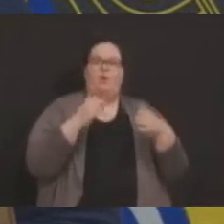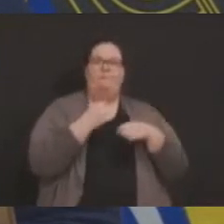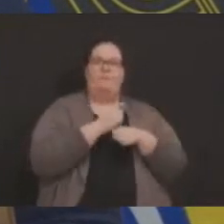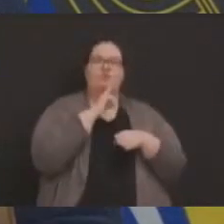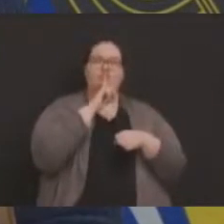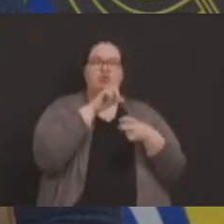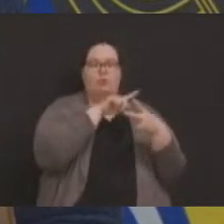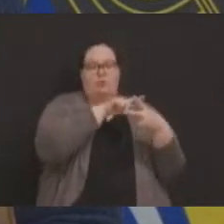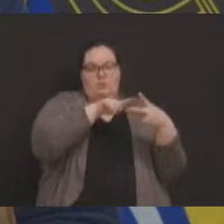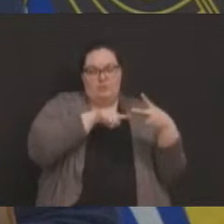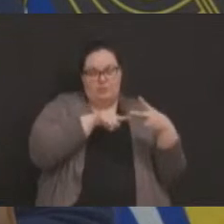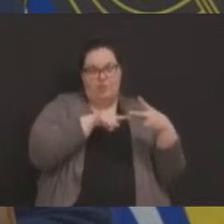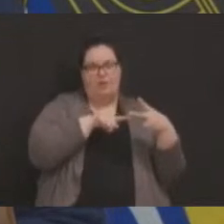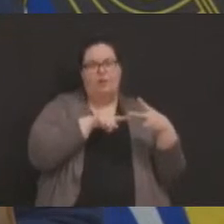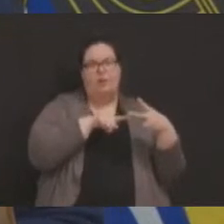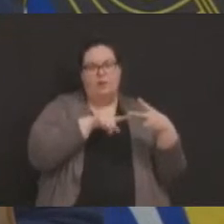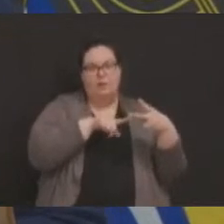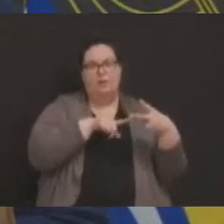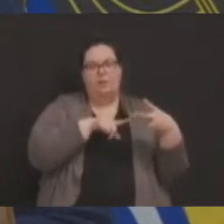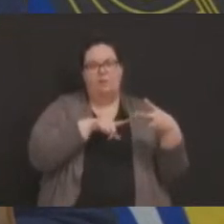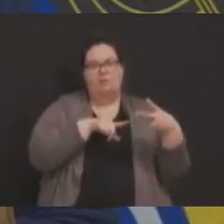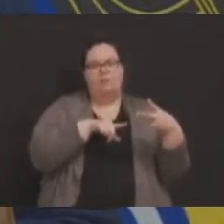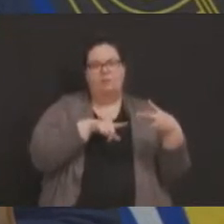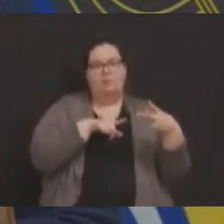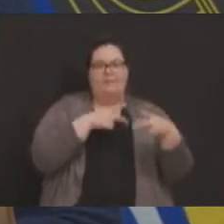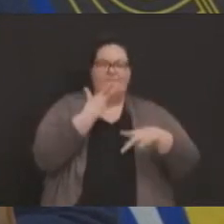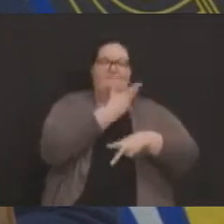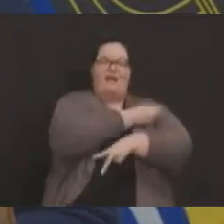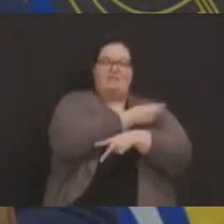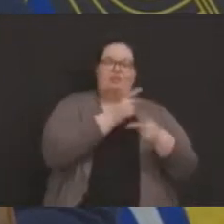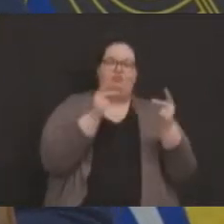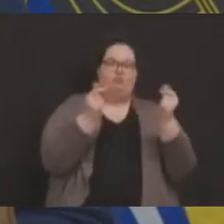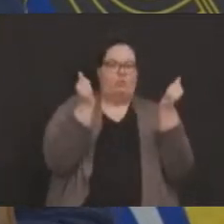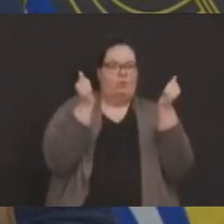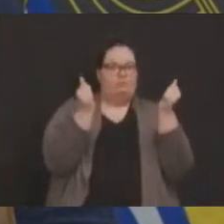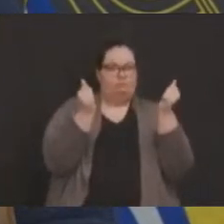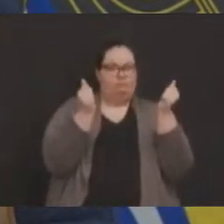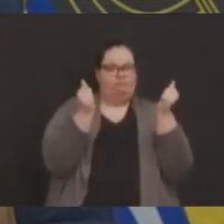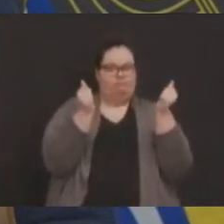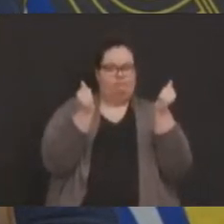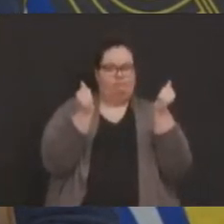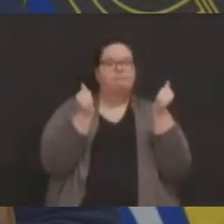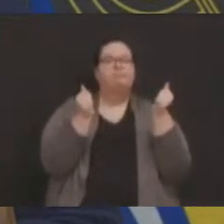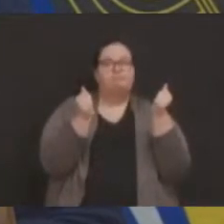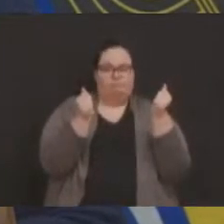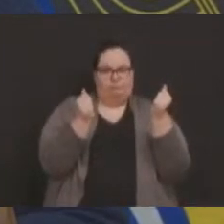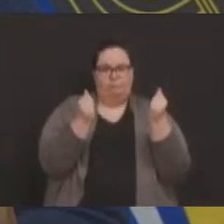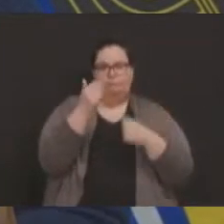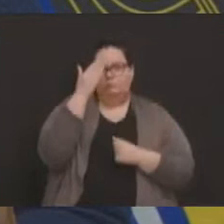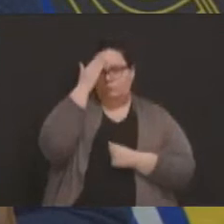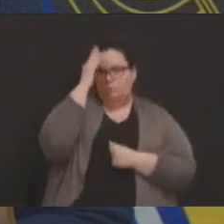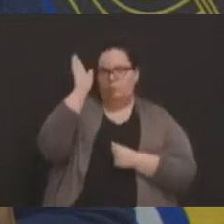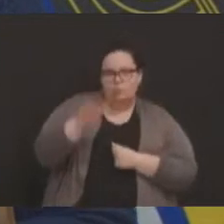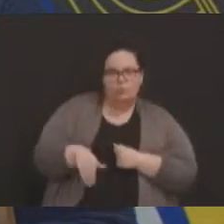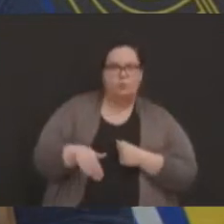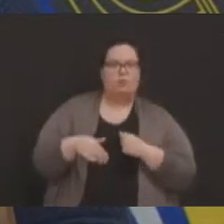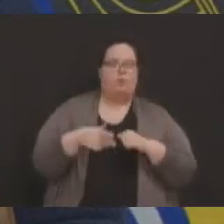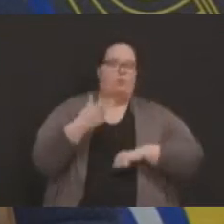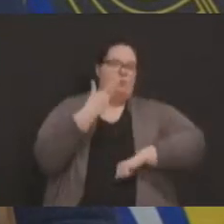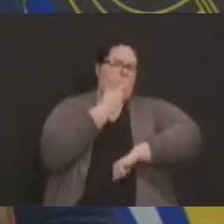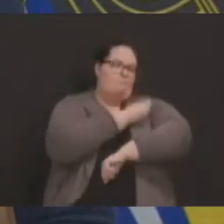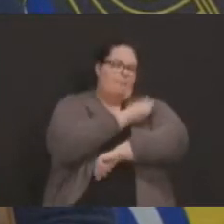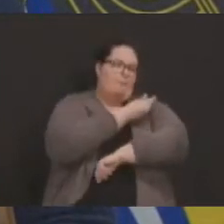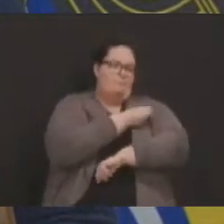could vaccinate up to 4,500 people a day if we had the vaccine. We know we're not going to get that much. So we are